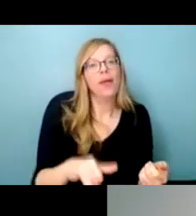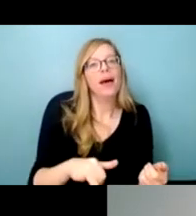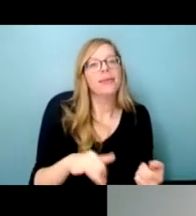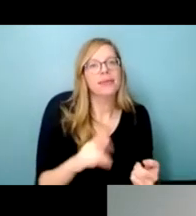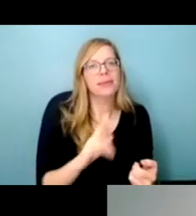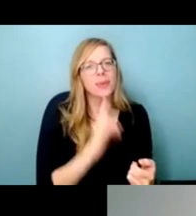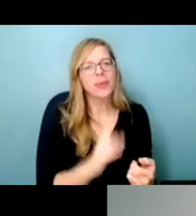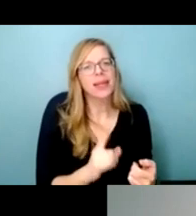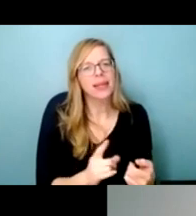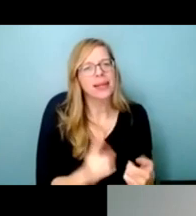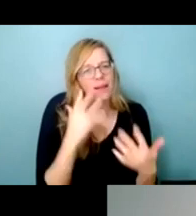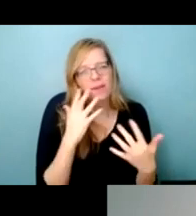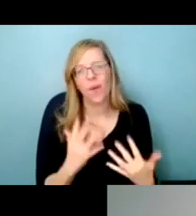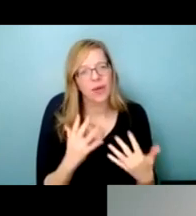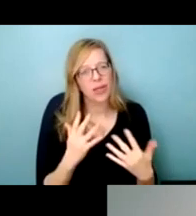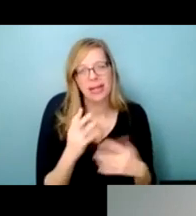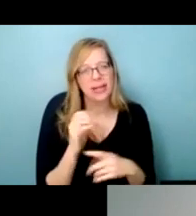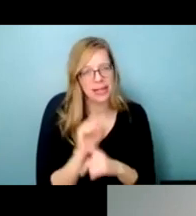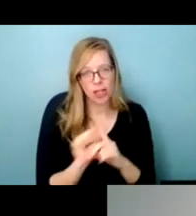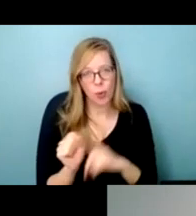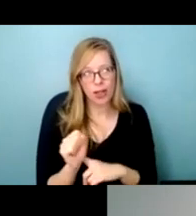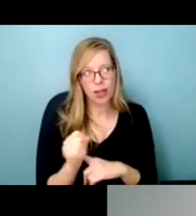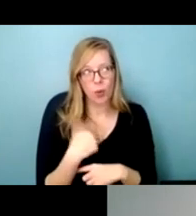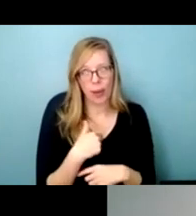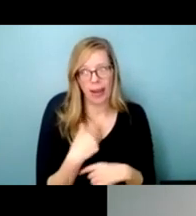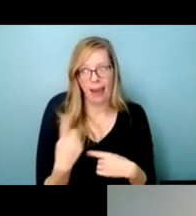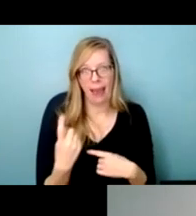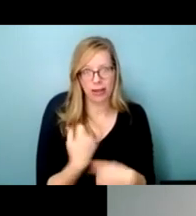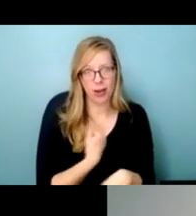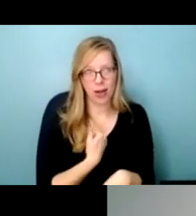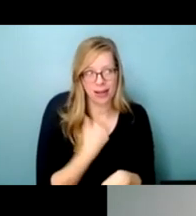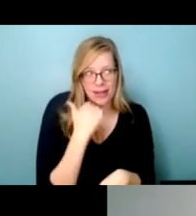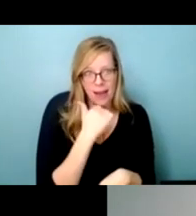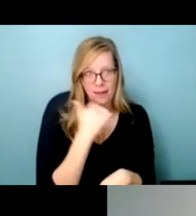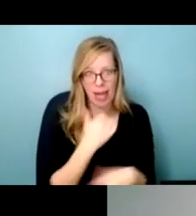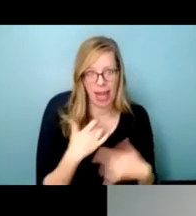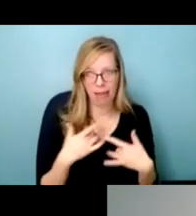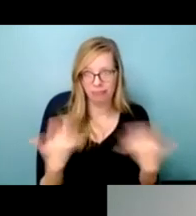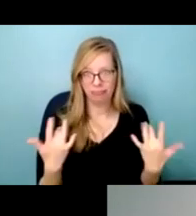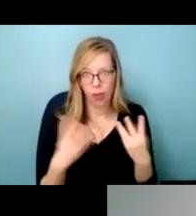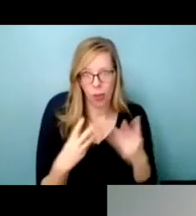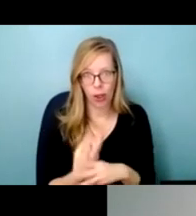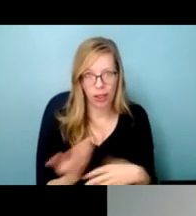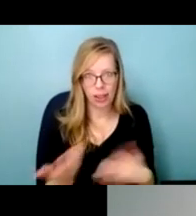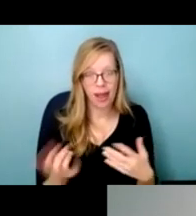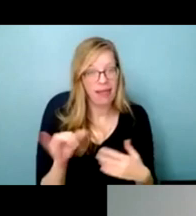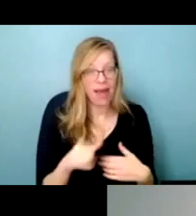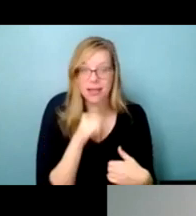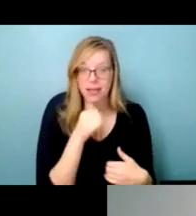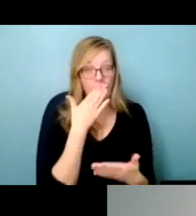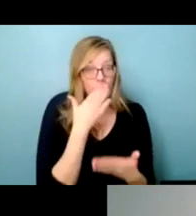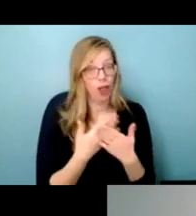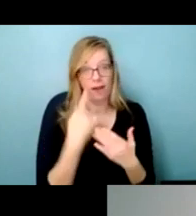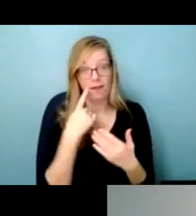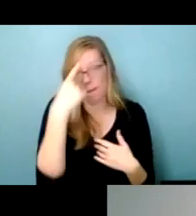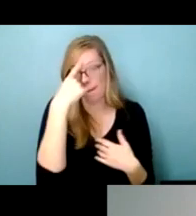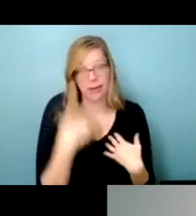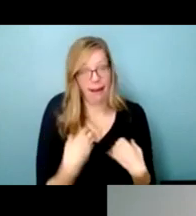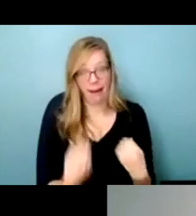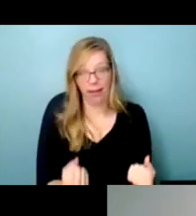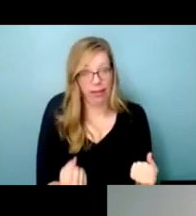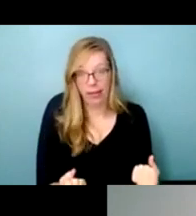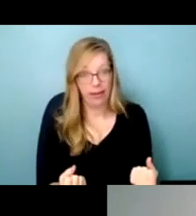These are pretty unfortunate situations that we all tend to ask ourselves every day. And so that's not good for our mental health. And so I think we really have